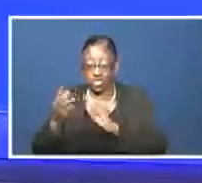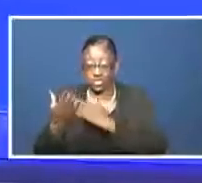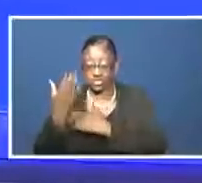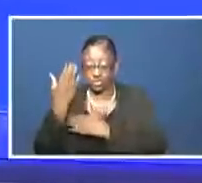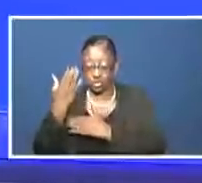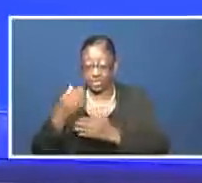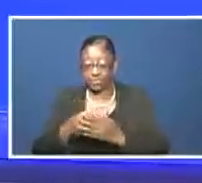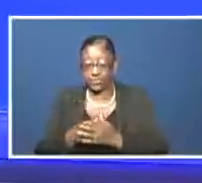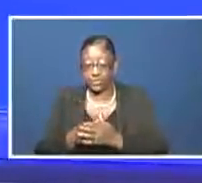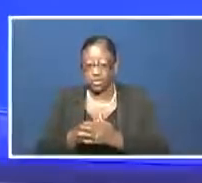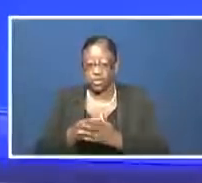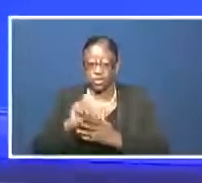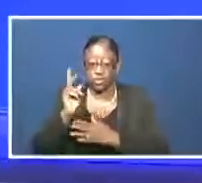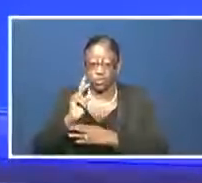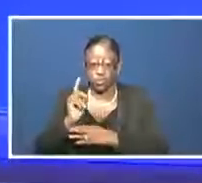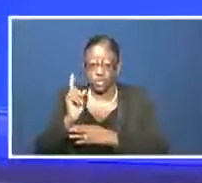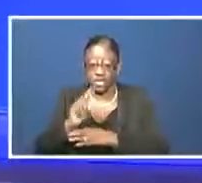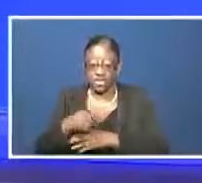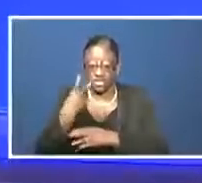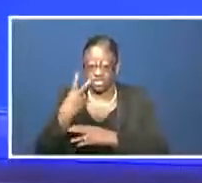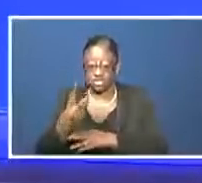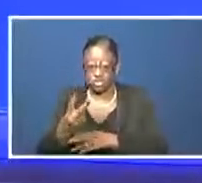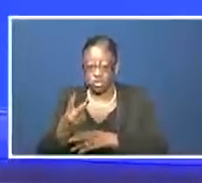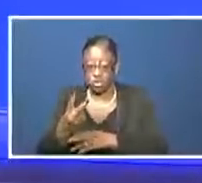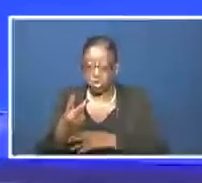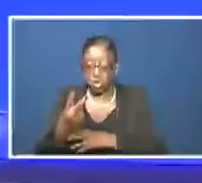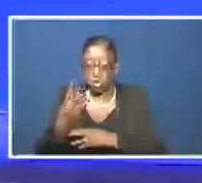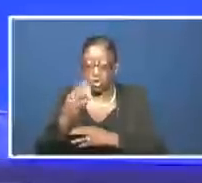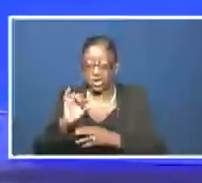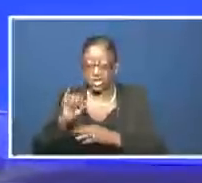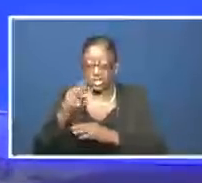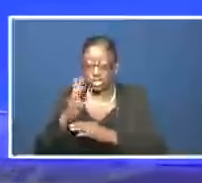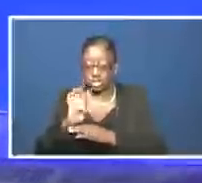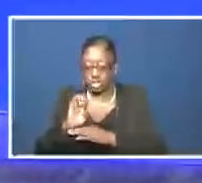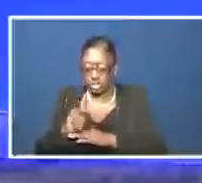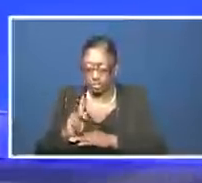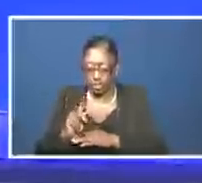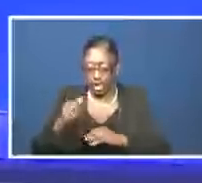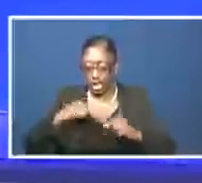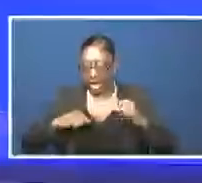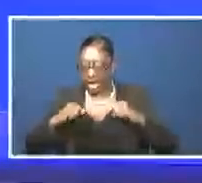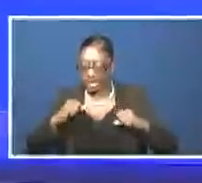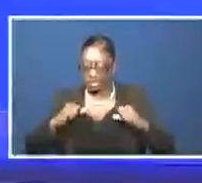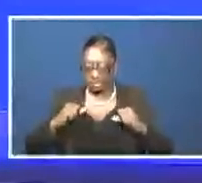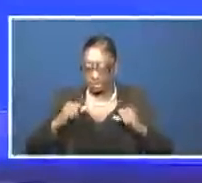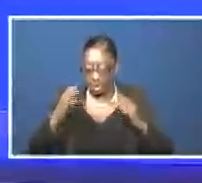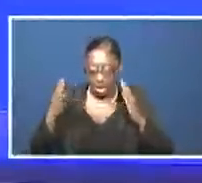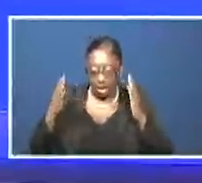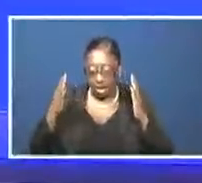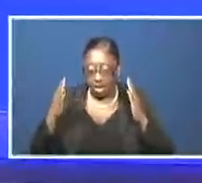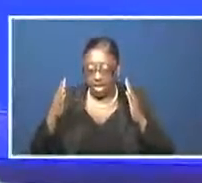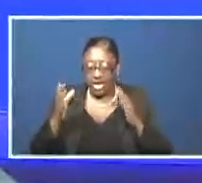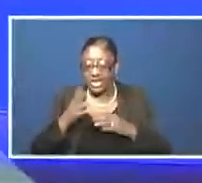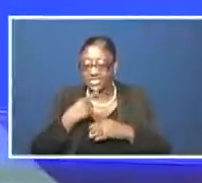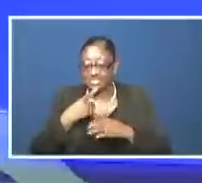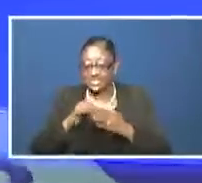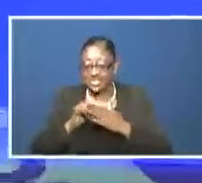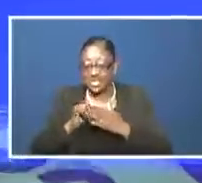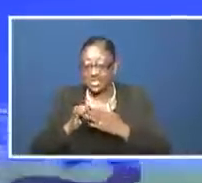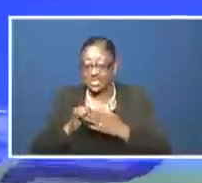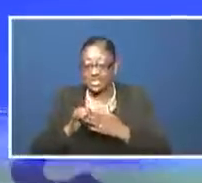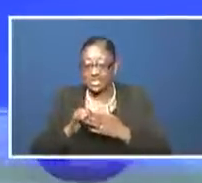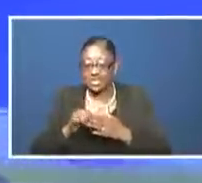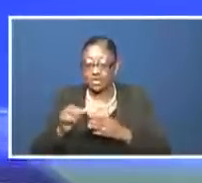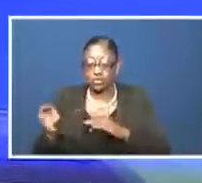after officers spotted occupants of a Hyundai Jeep acting suspiciously. The driver was instructed to pull over. During a field